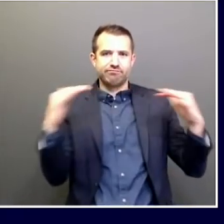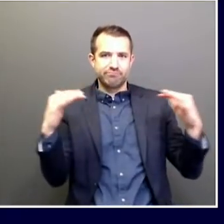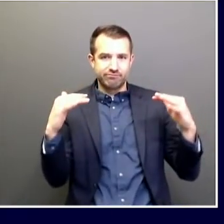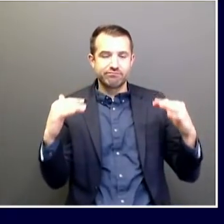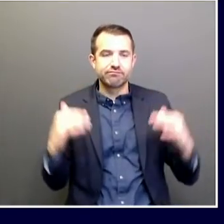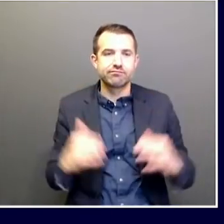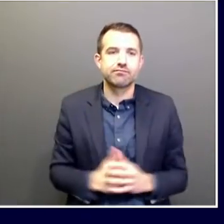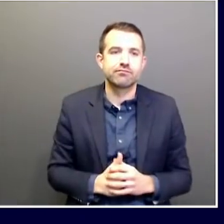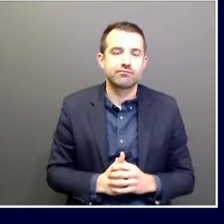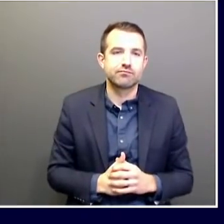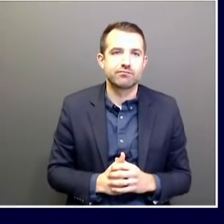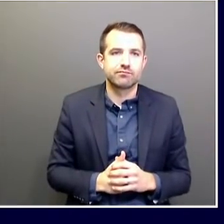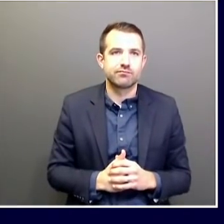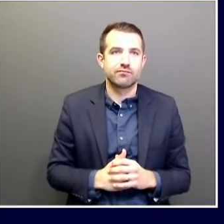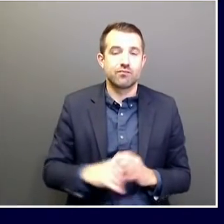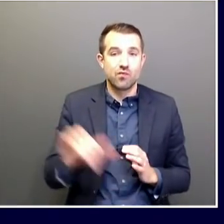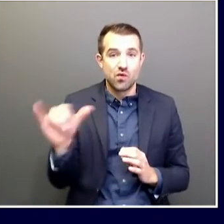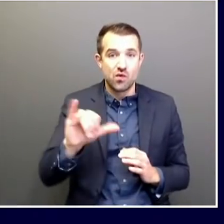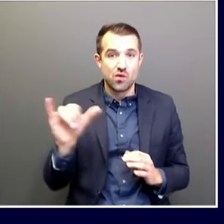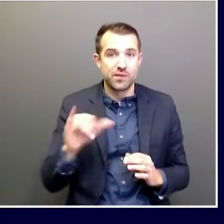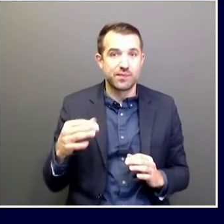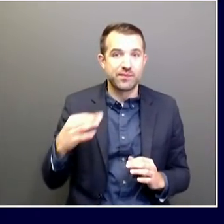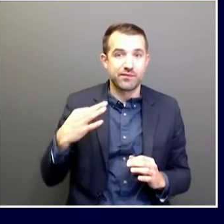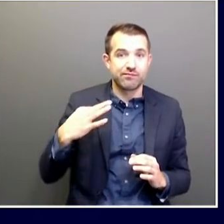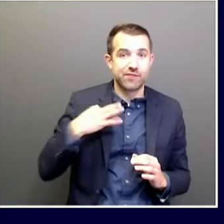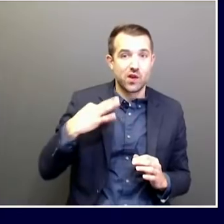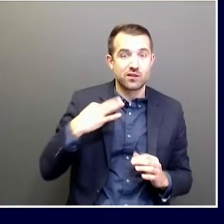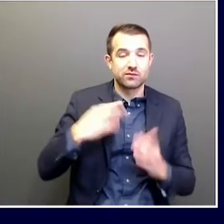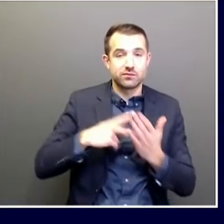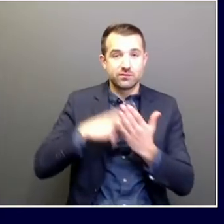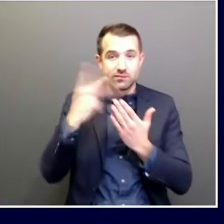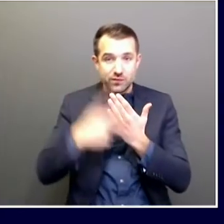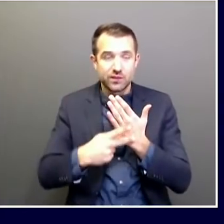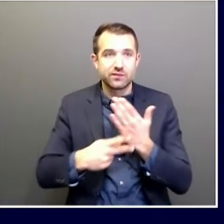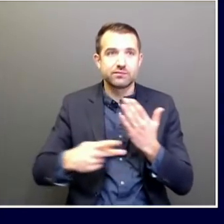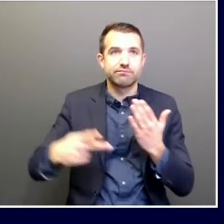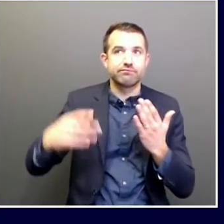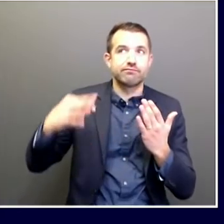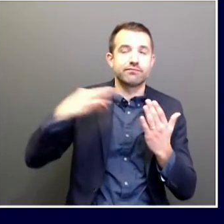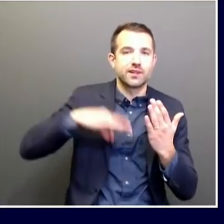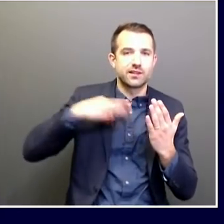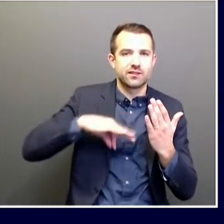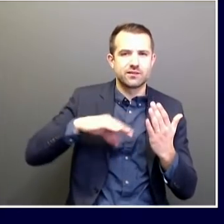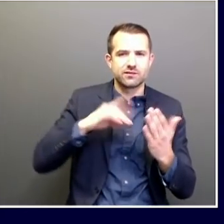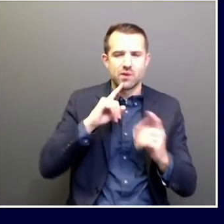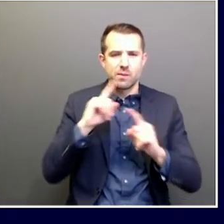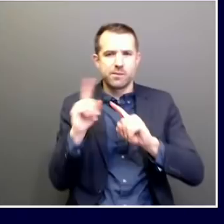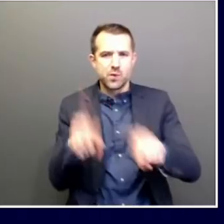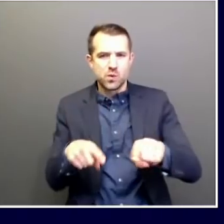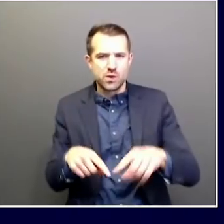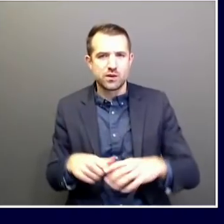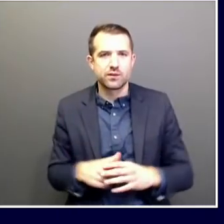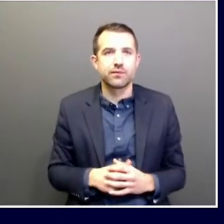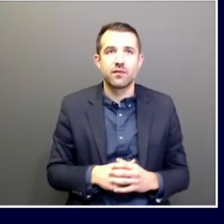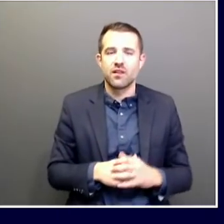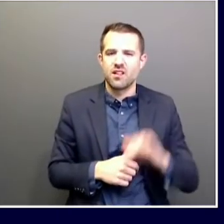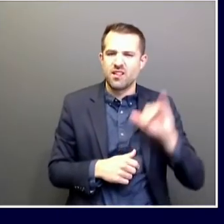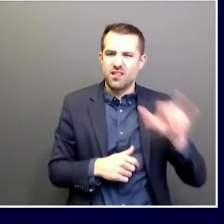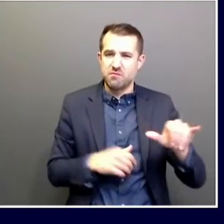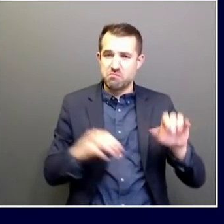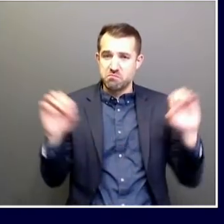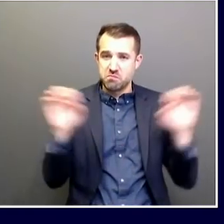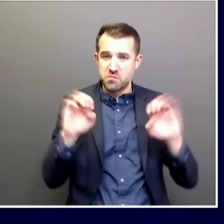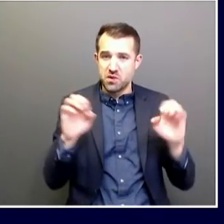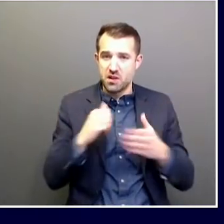our volunteer program called Maine Response. Maine Response is an emergency health volunteer system that organizes